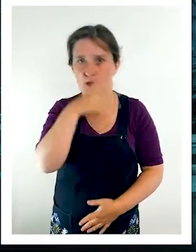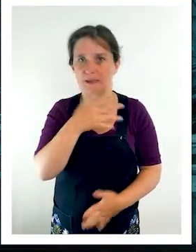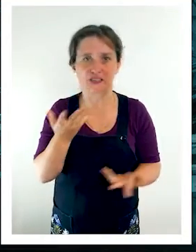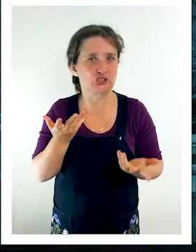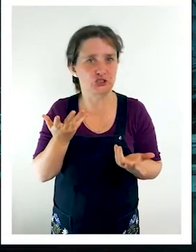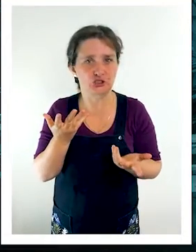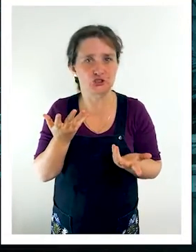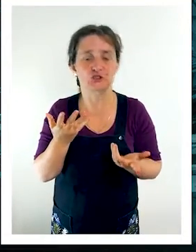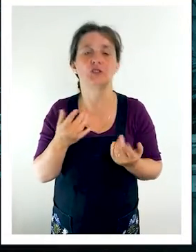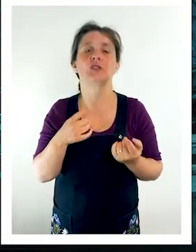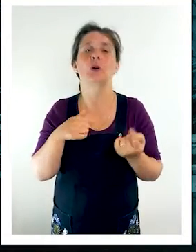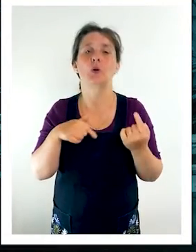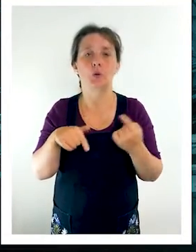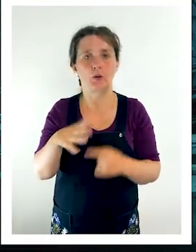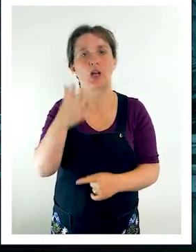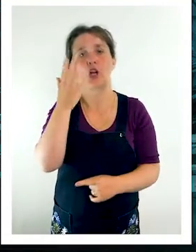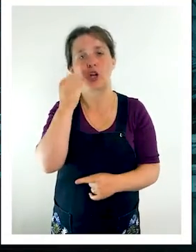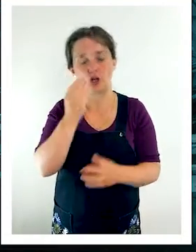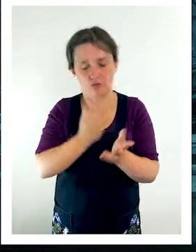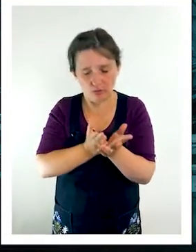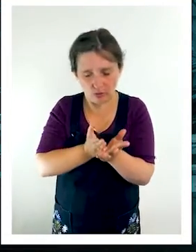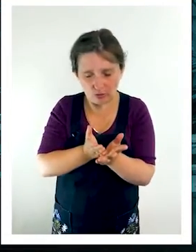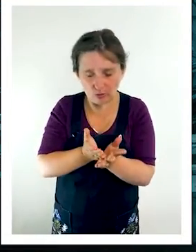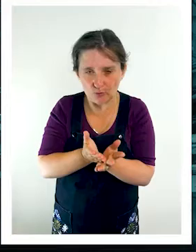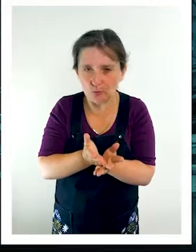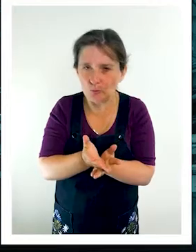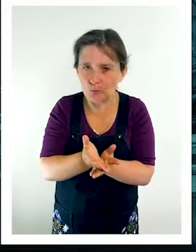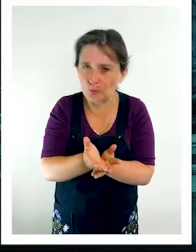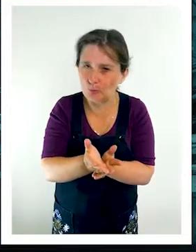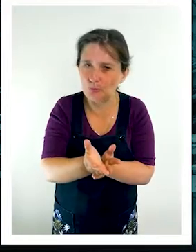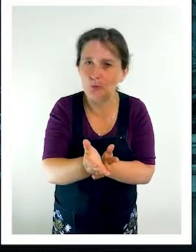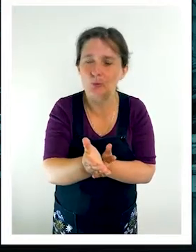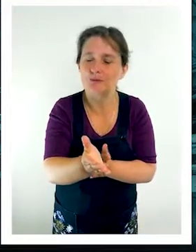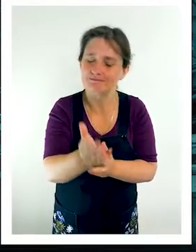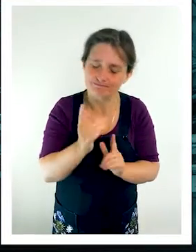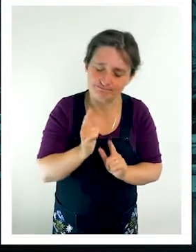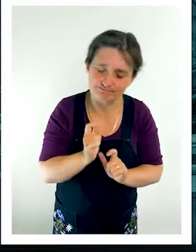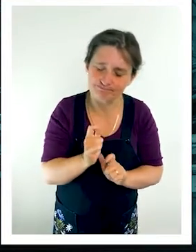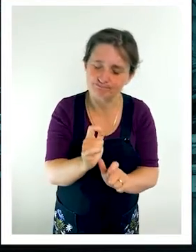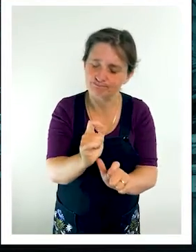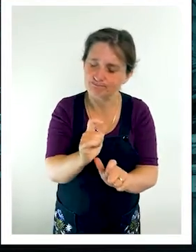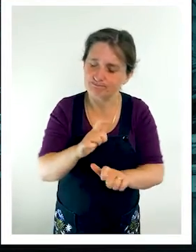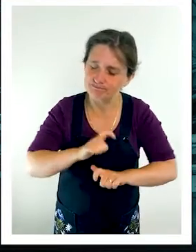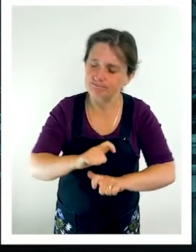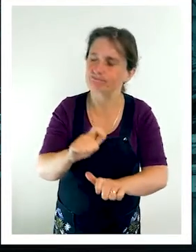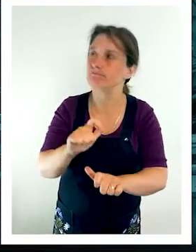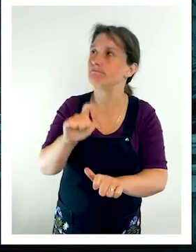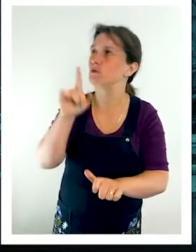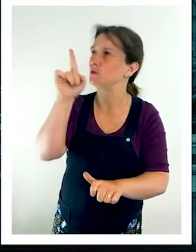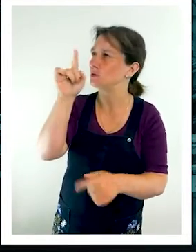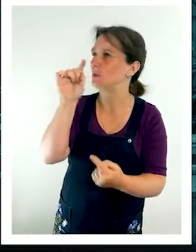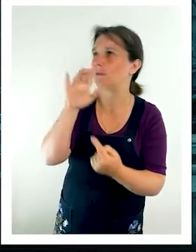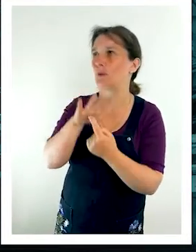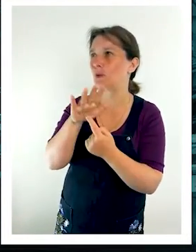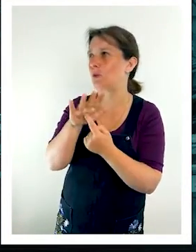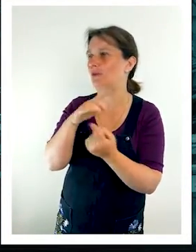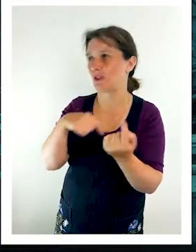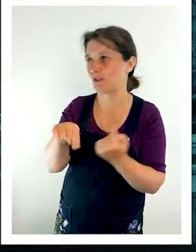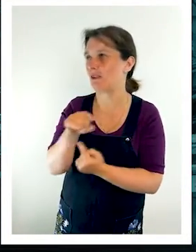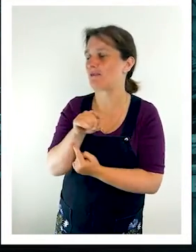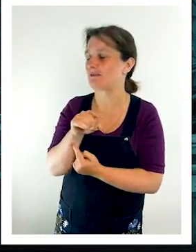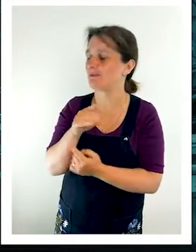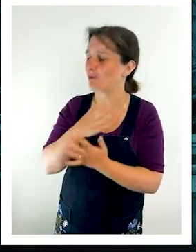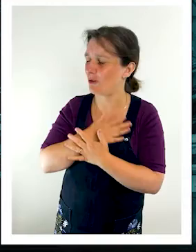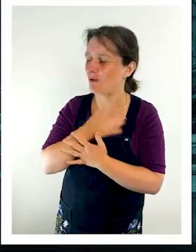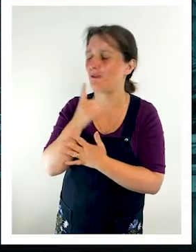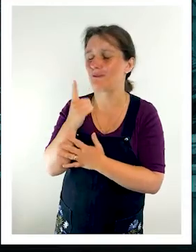can learn that in whatever situation, to tell God how important he is to us and how much we